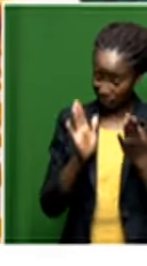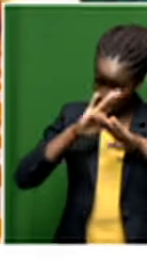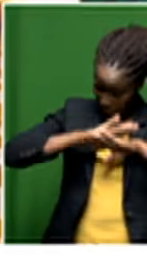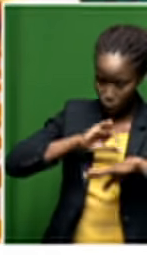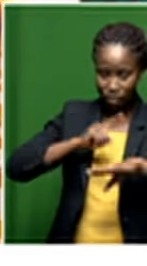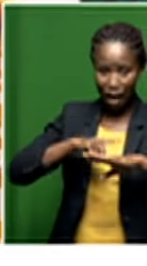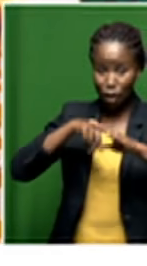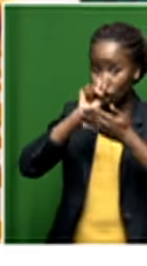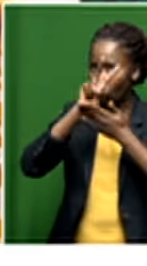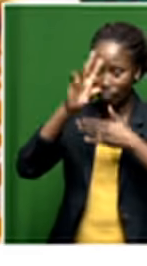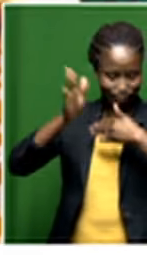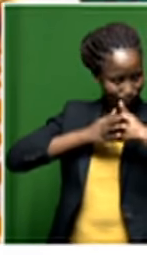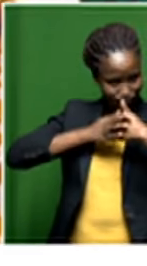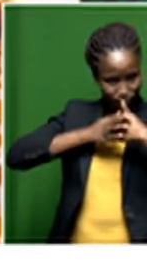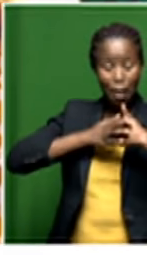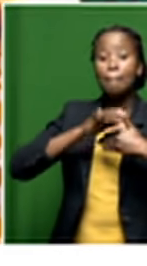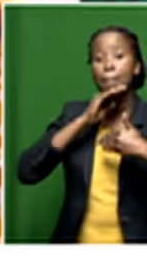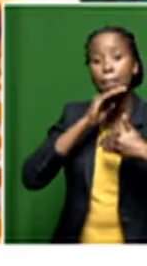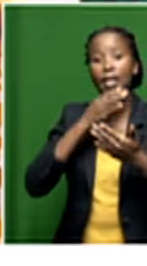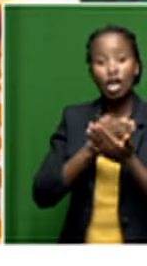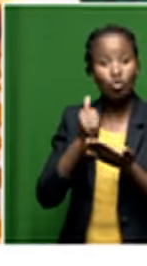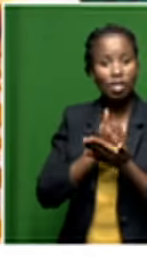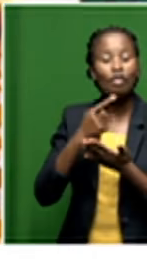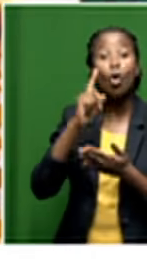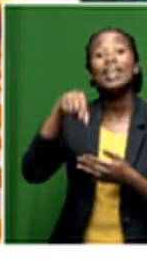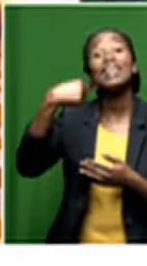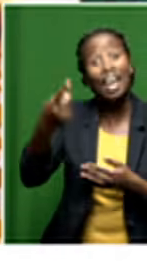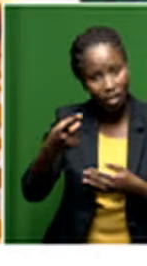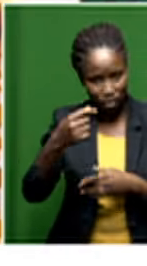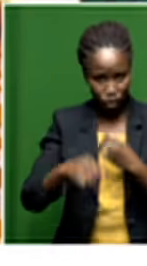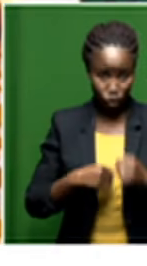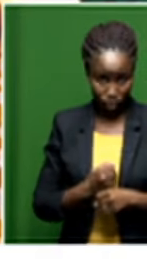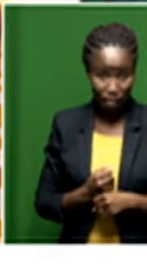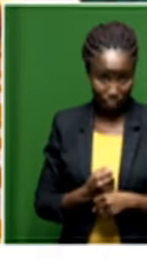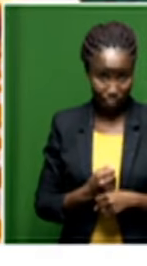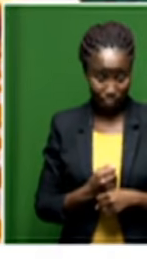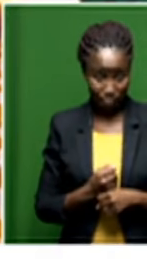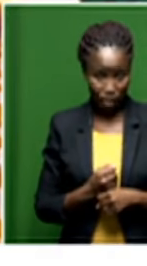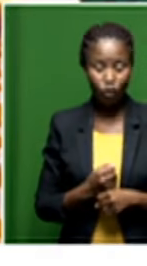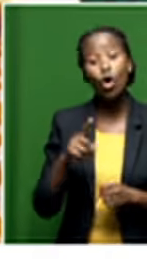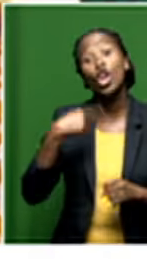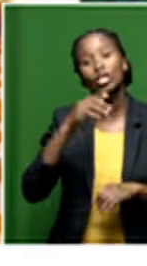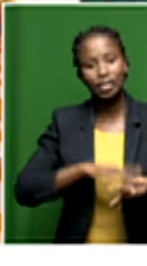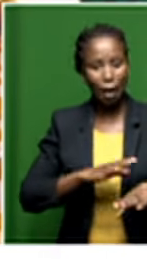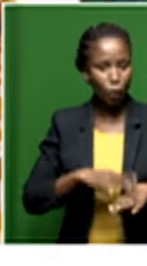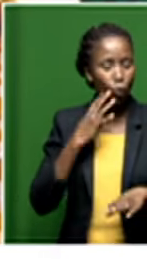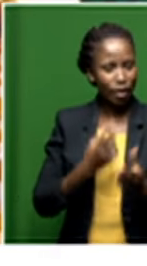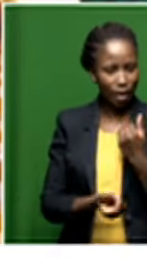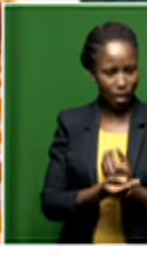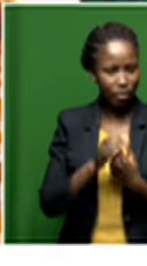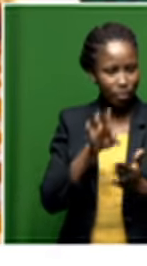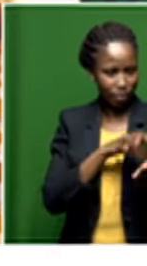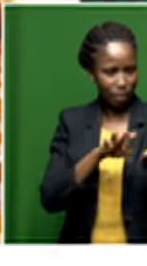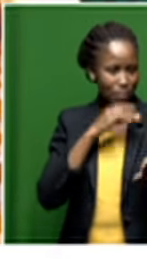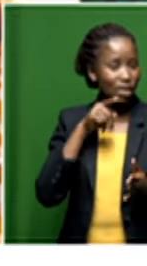be registering for next year's for the general election when that registration goes through after midnight. So it's an important